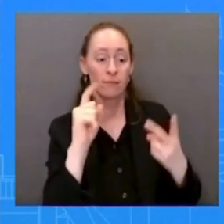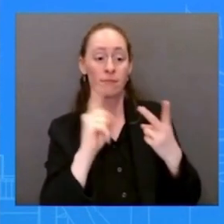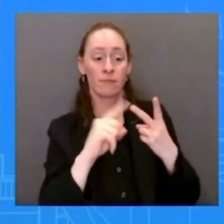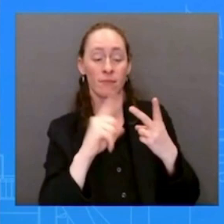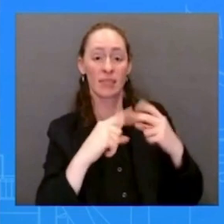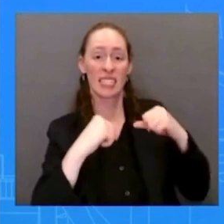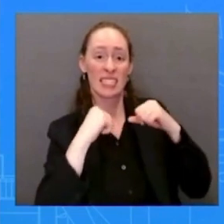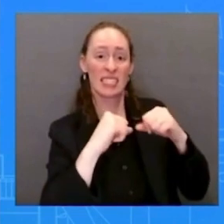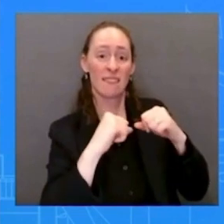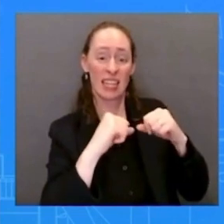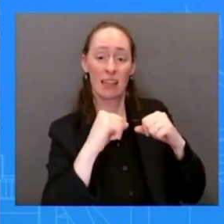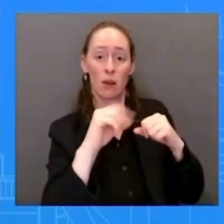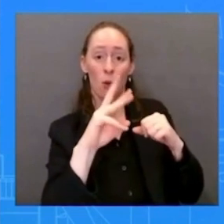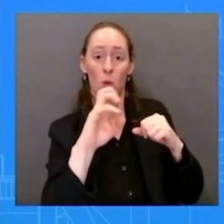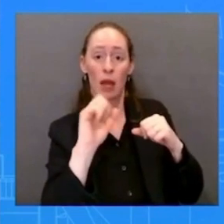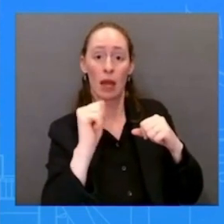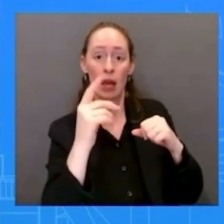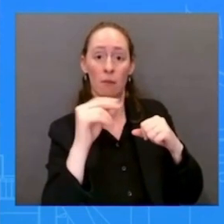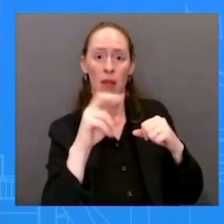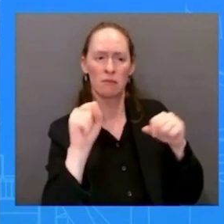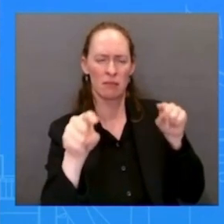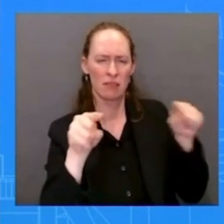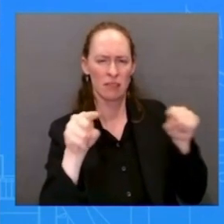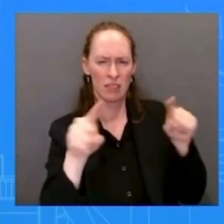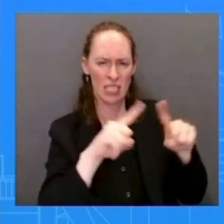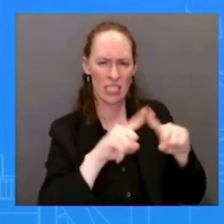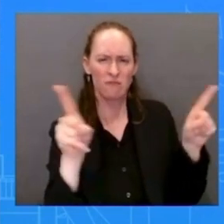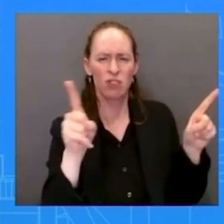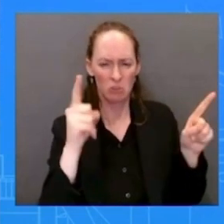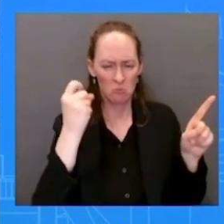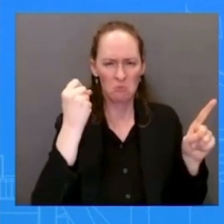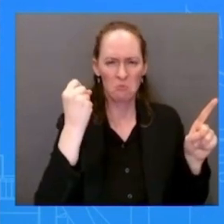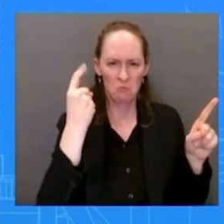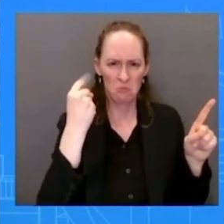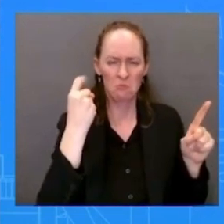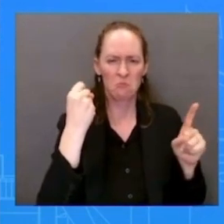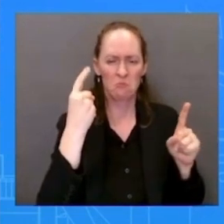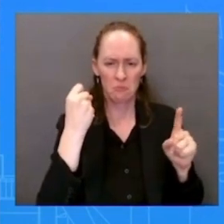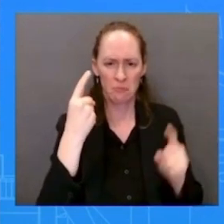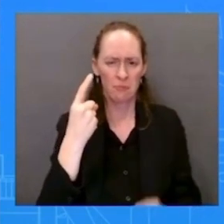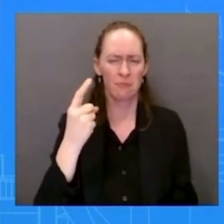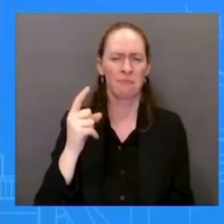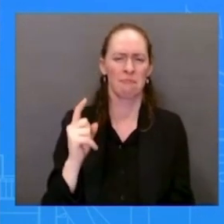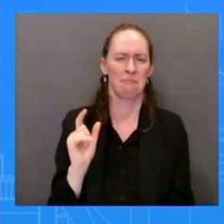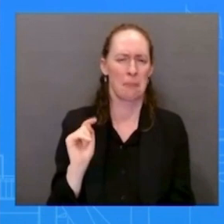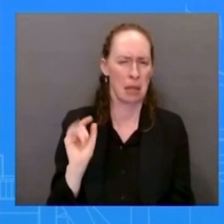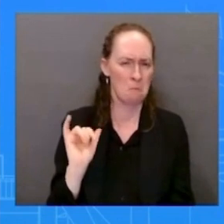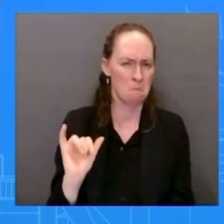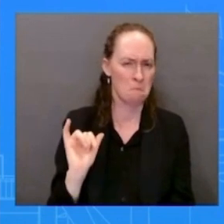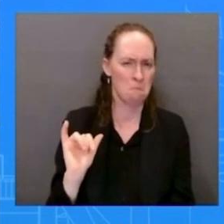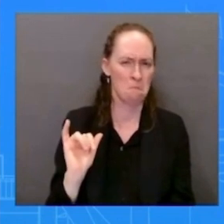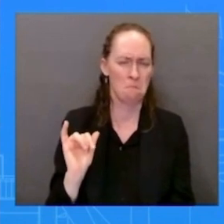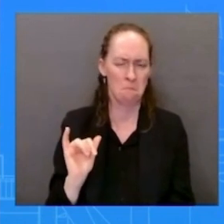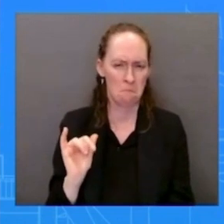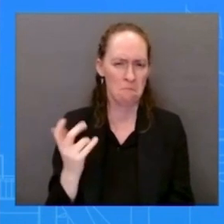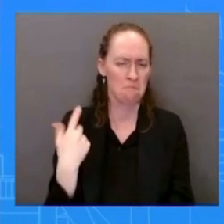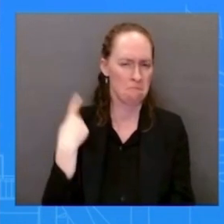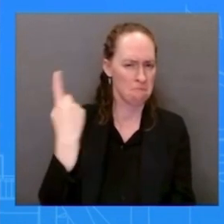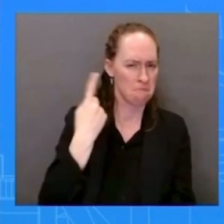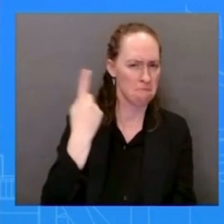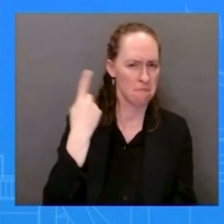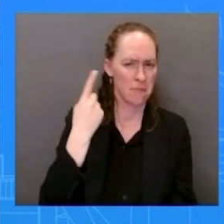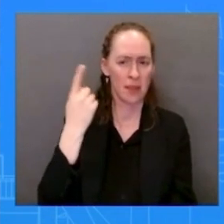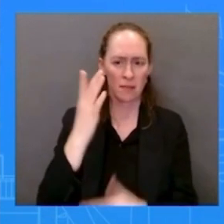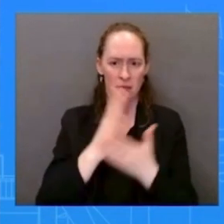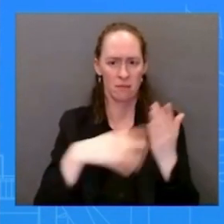of their propagandists is calling for, you know, the annihilation of Washington and Berlin and London and Paris. Now, that's